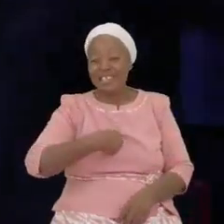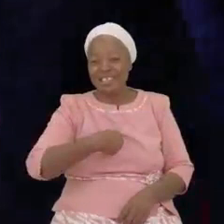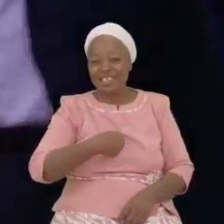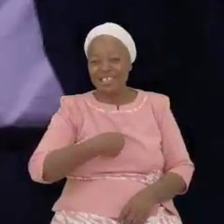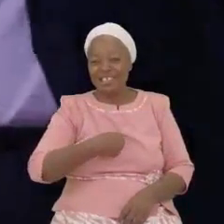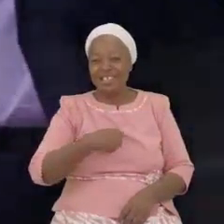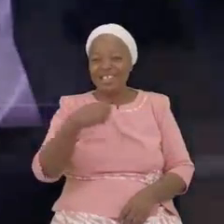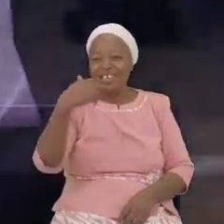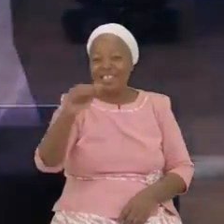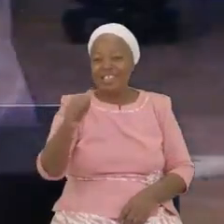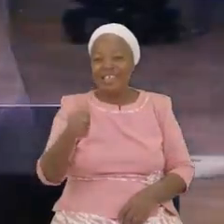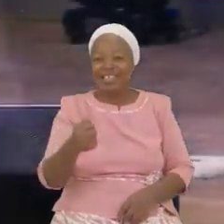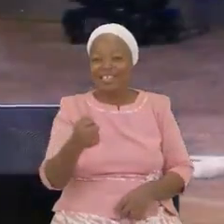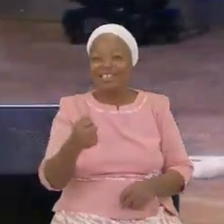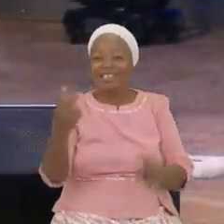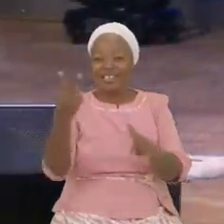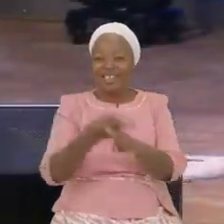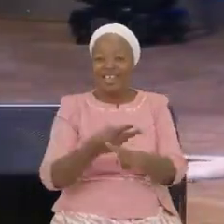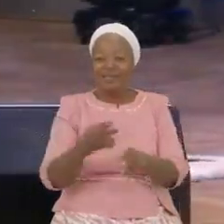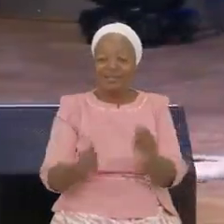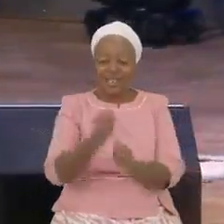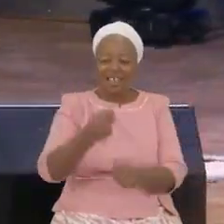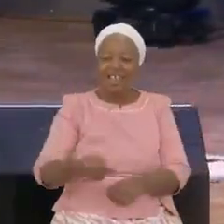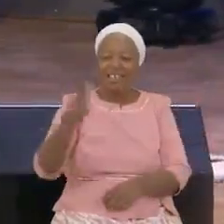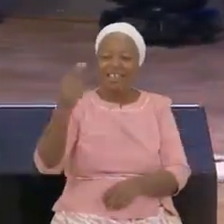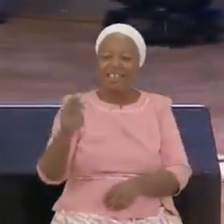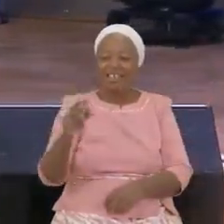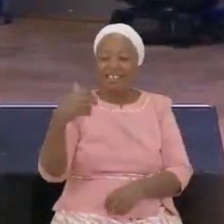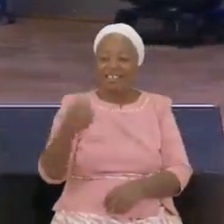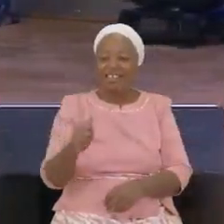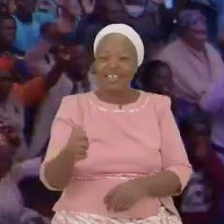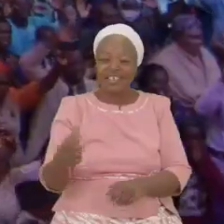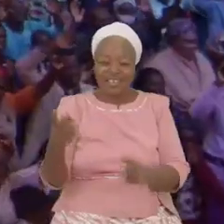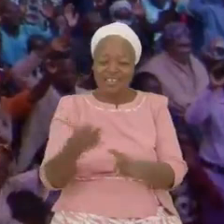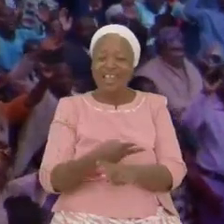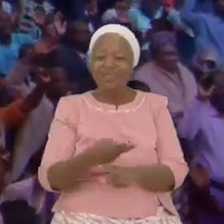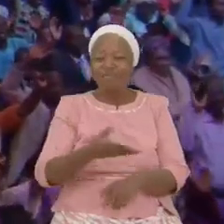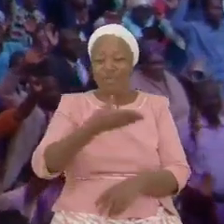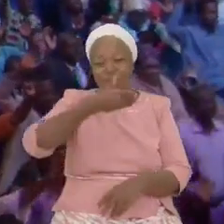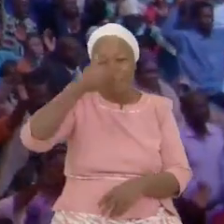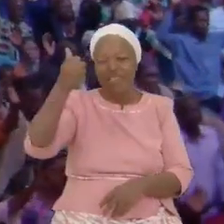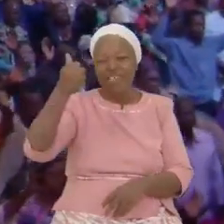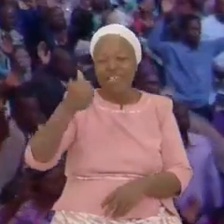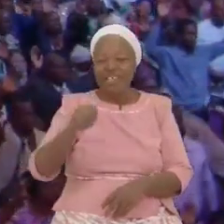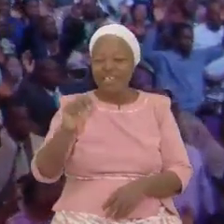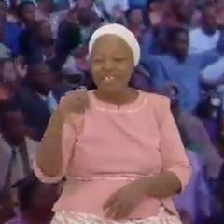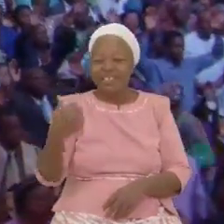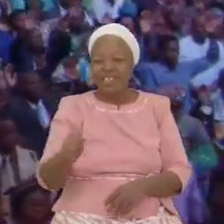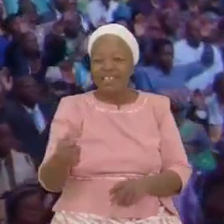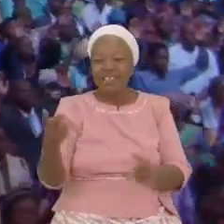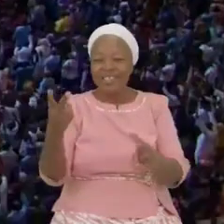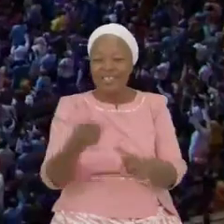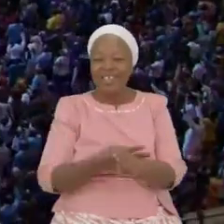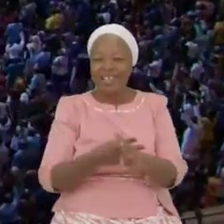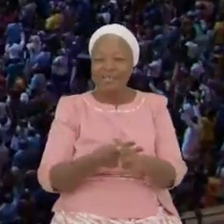10 times higher, 10 times better, 10 times